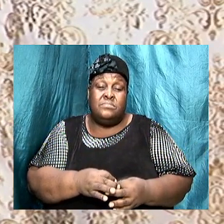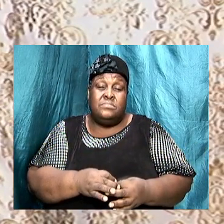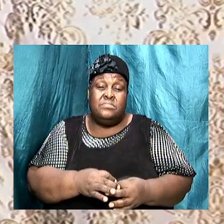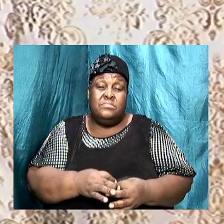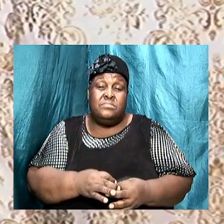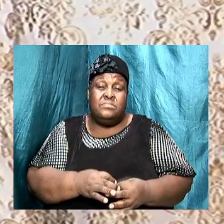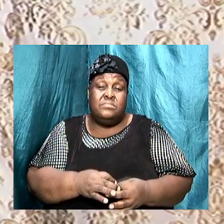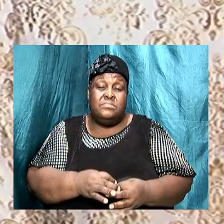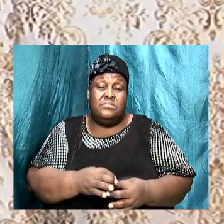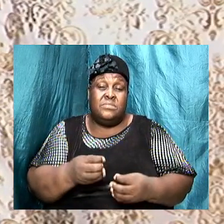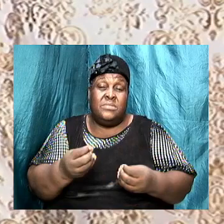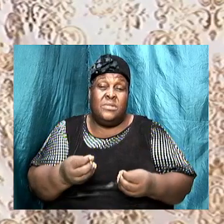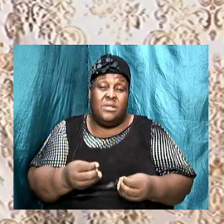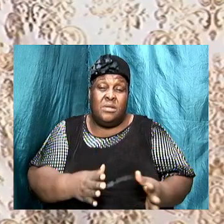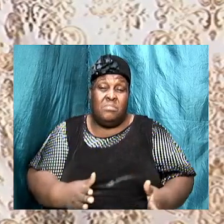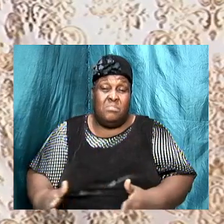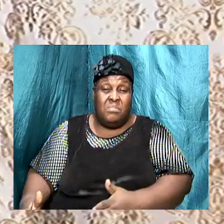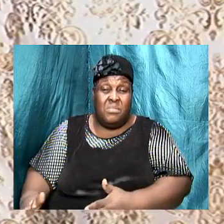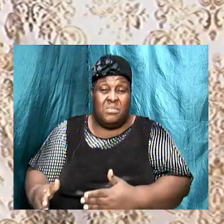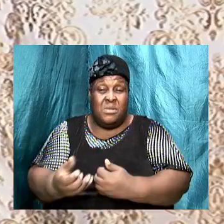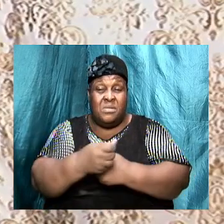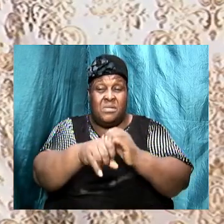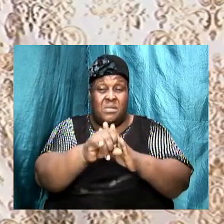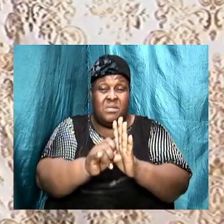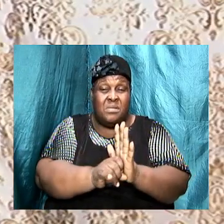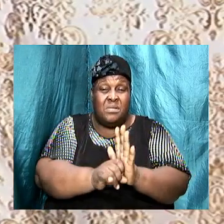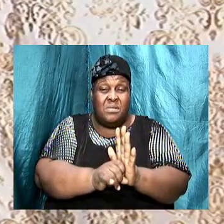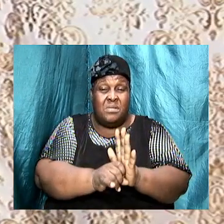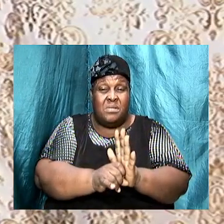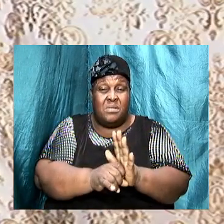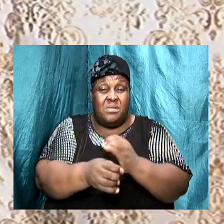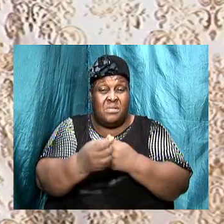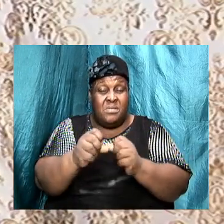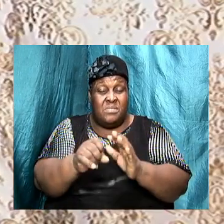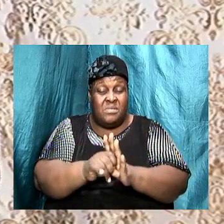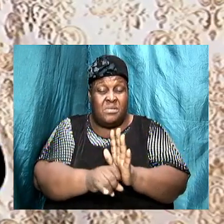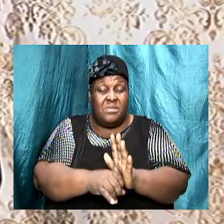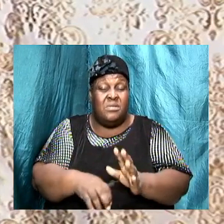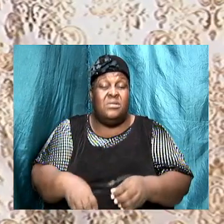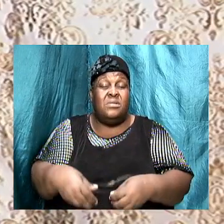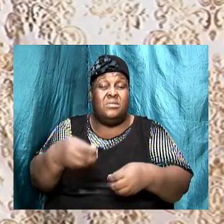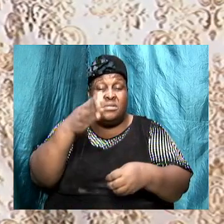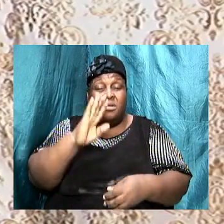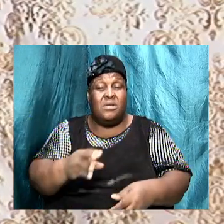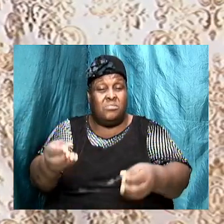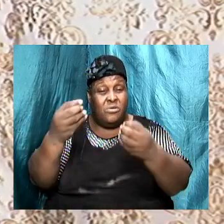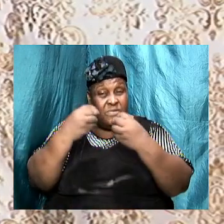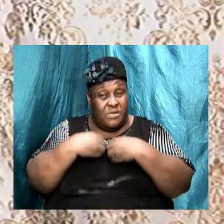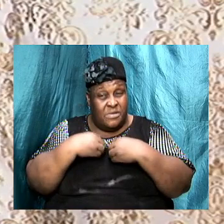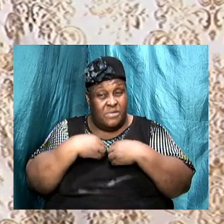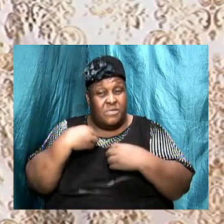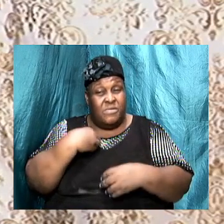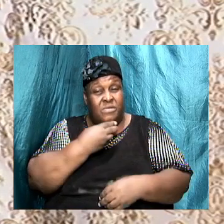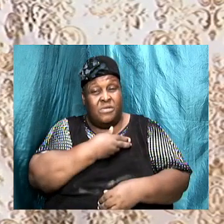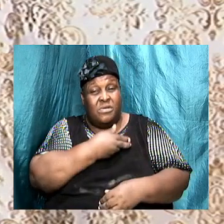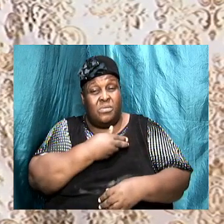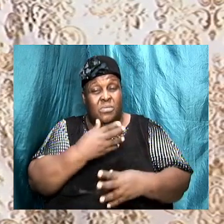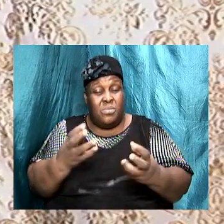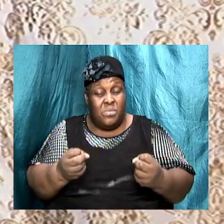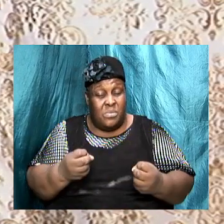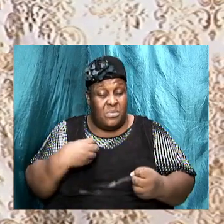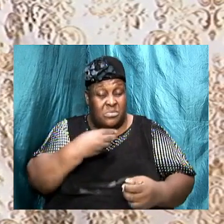accesses the plan of salvation and accesses the salvation that God has provided for us, I want us to